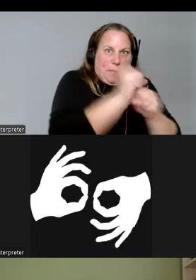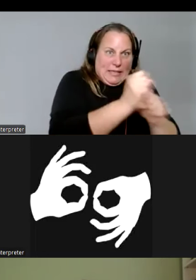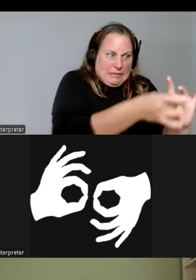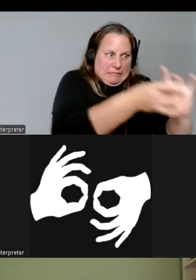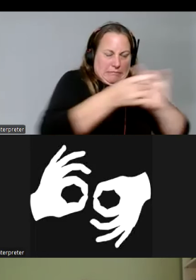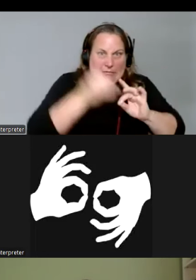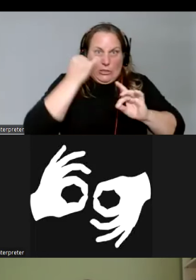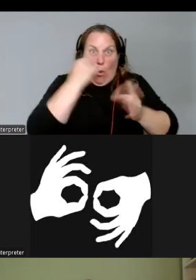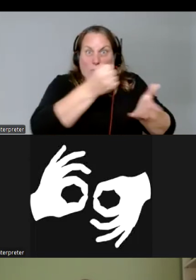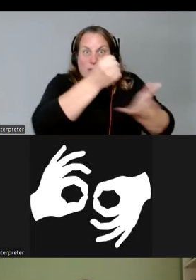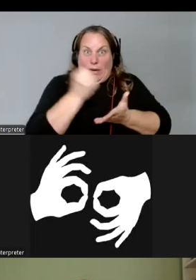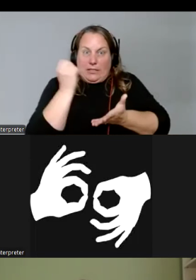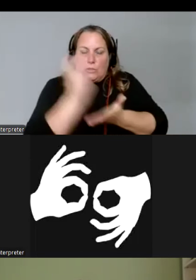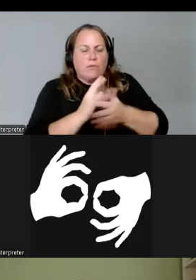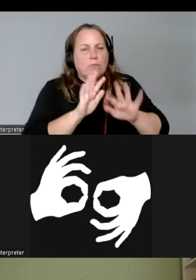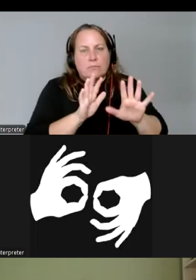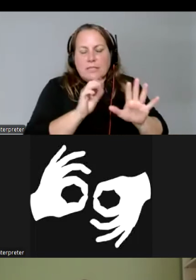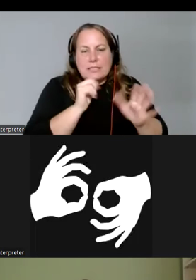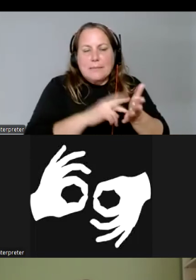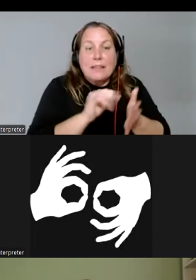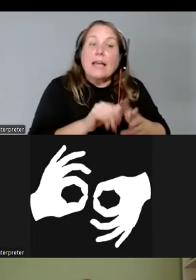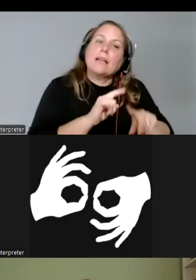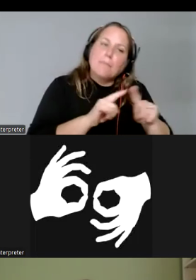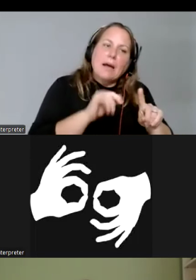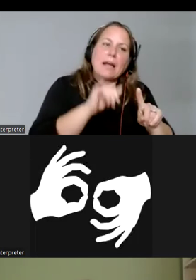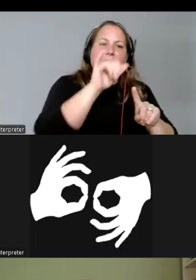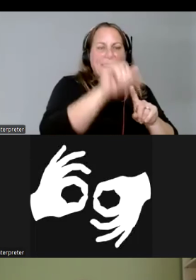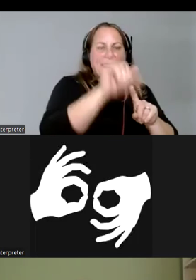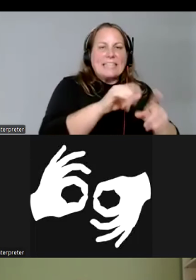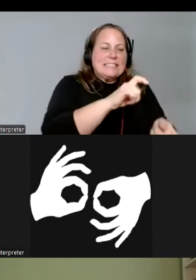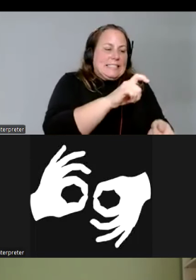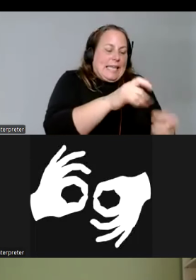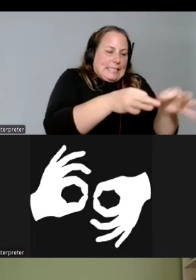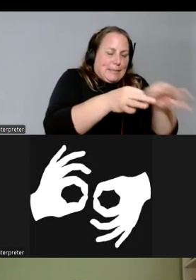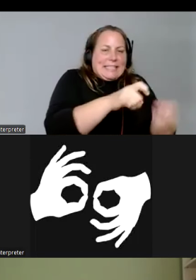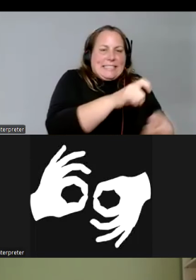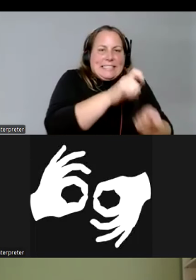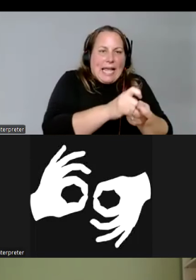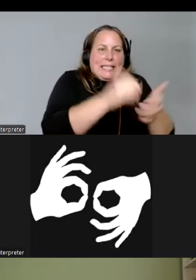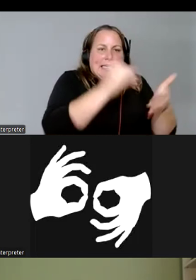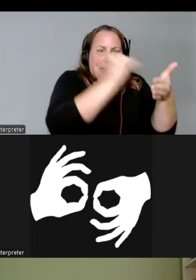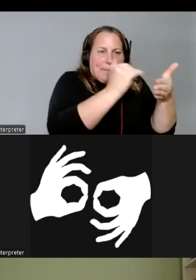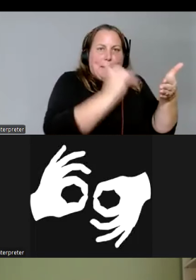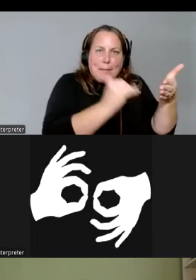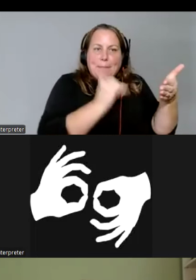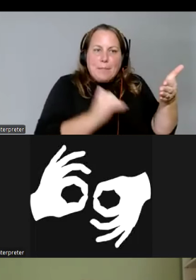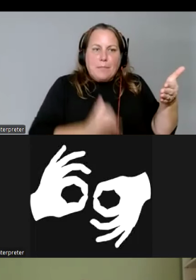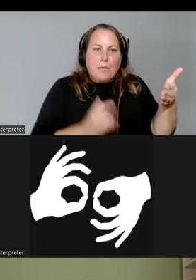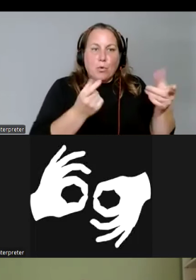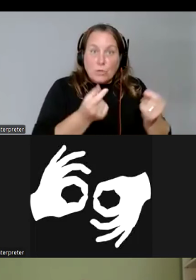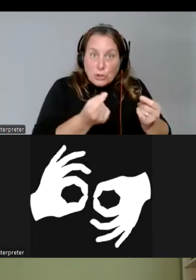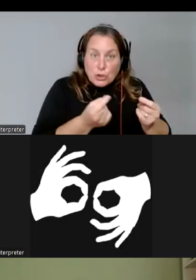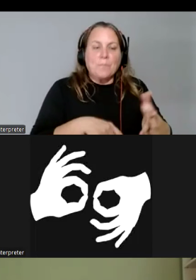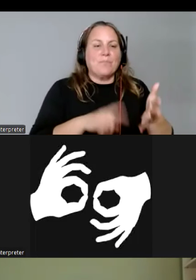but that's a map of your project and what you wanted to do. For the first time applicants, as mentioned, talk to